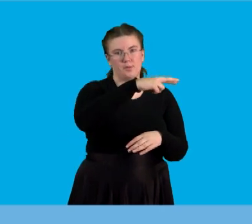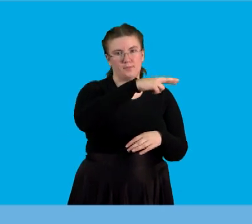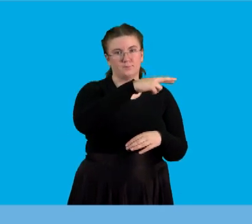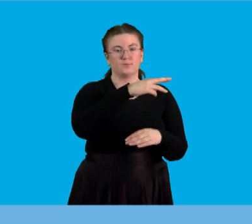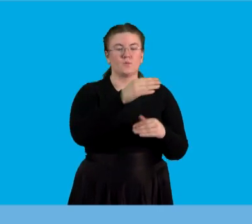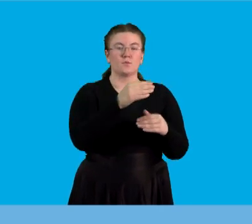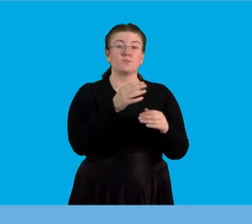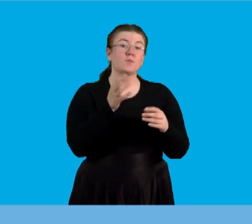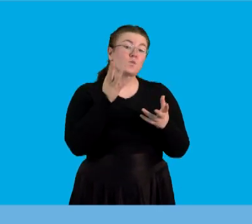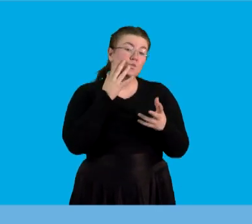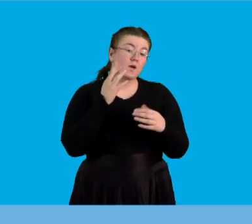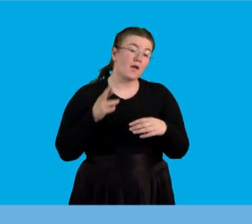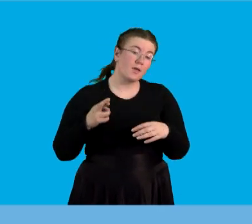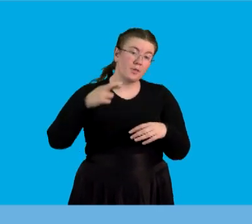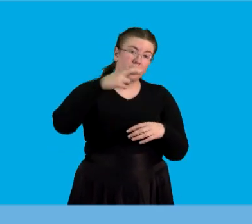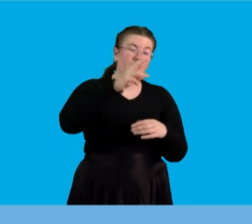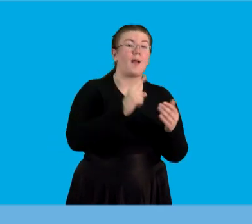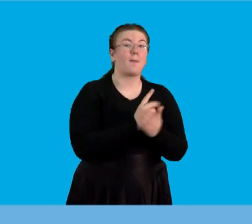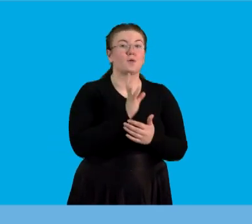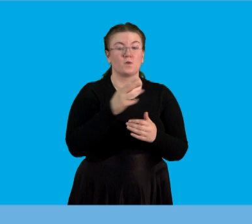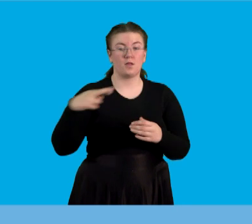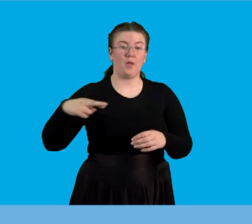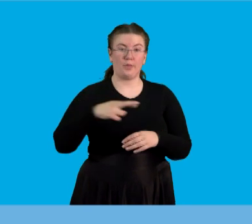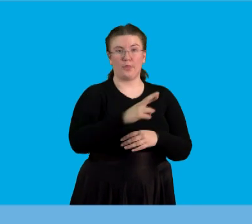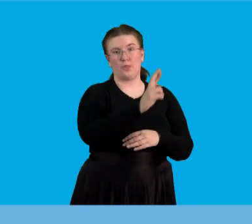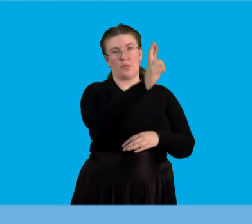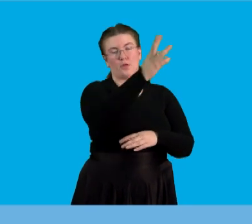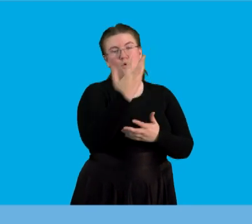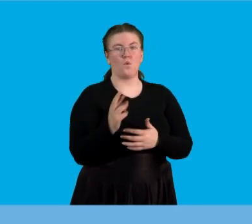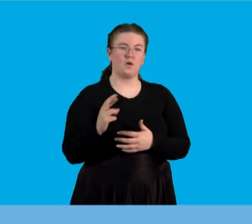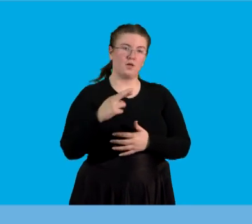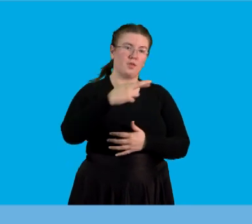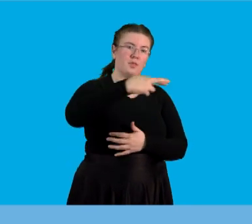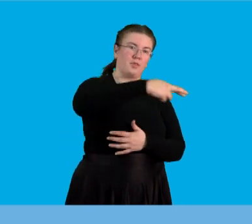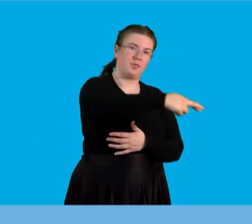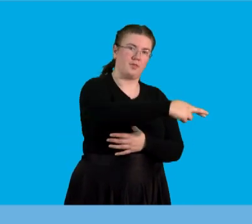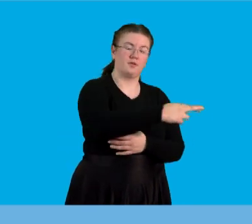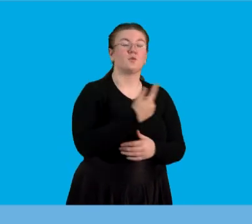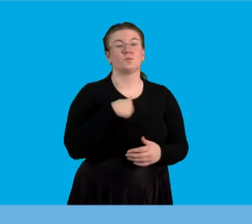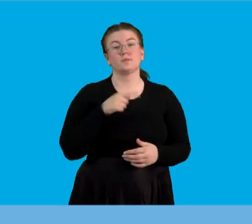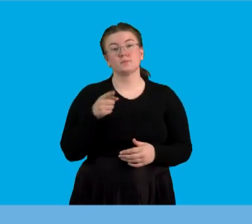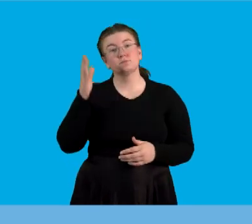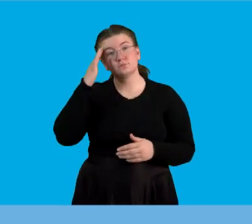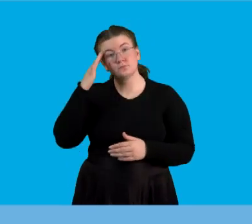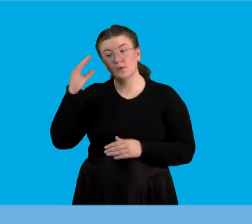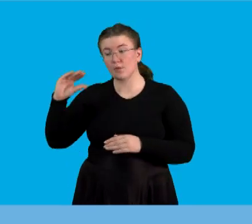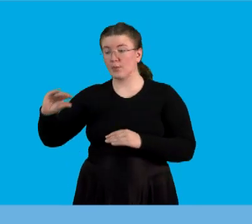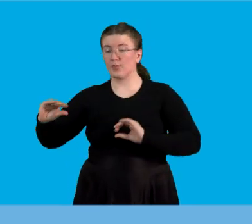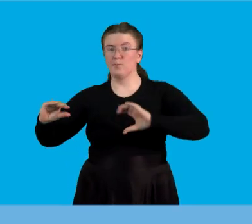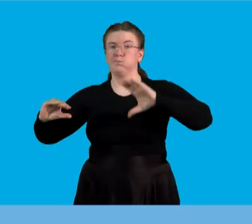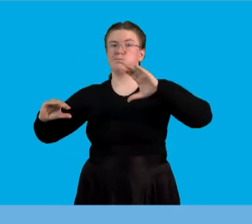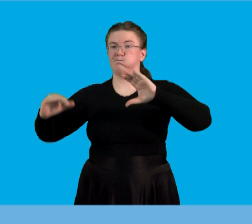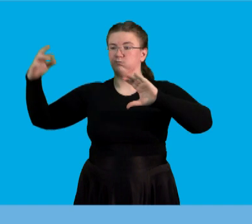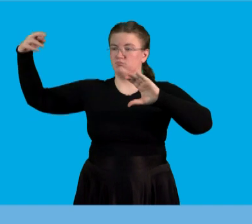bends, is it going to bend away from the normal, or will it bend towards the normal? We need to know that when it is moving from a